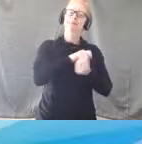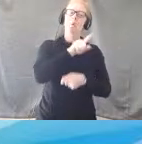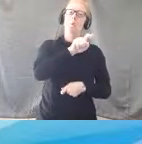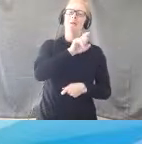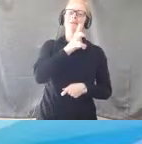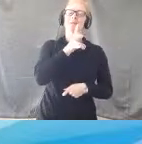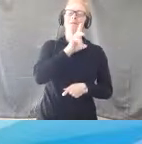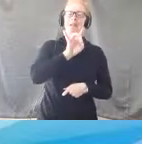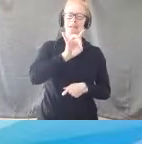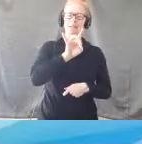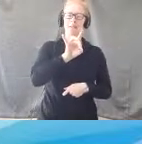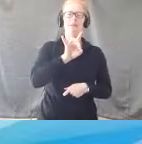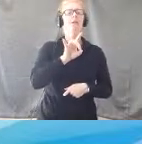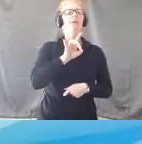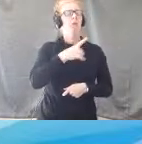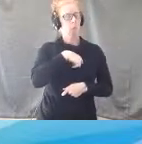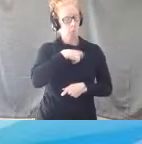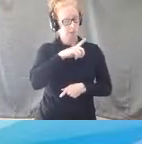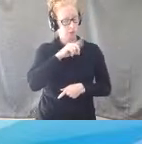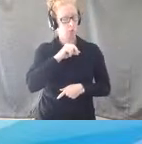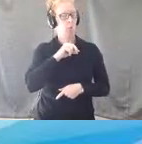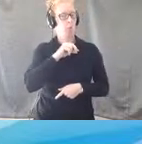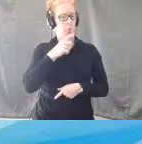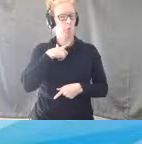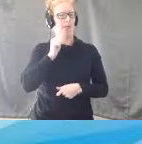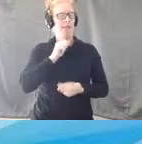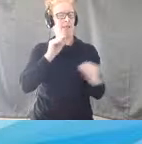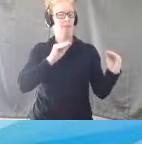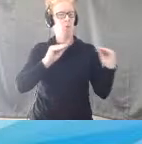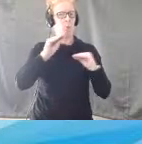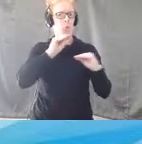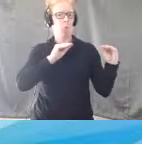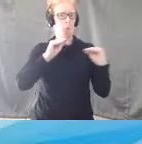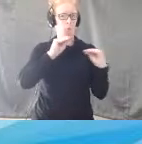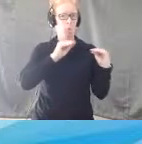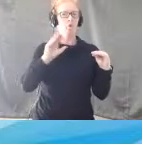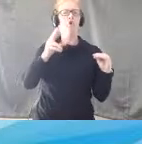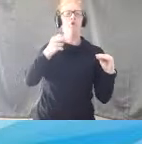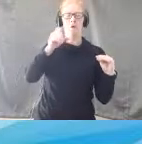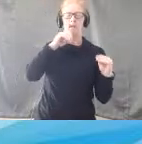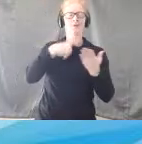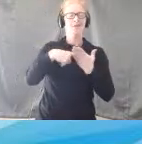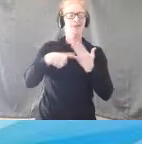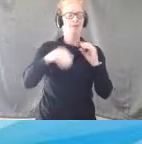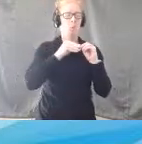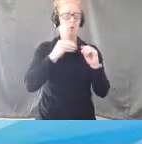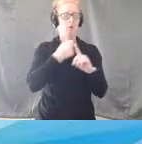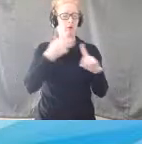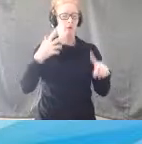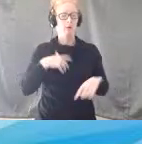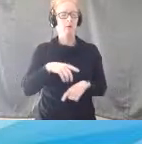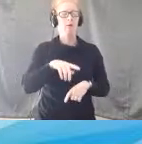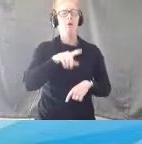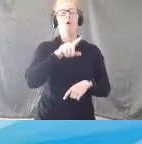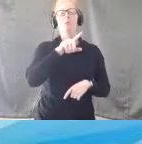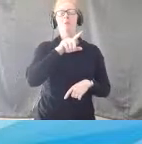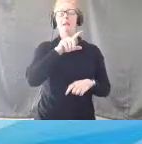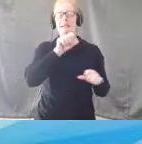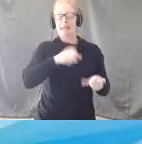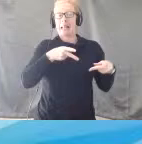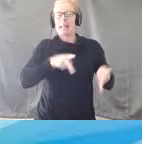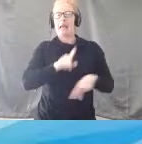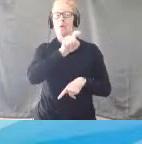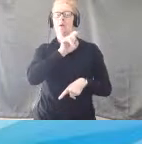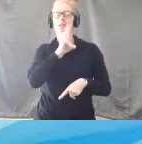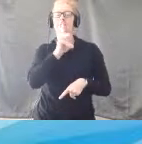a movable span option in the NEPA that Chris will be talking about that does allow for 178 feet, but we also have